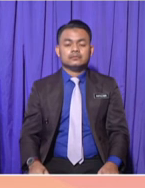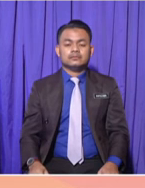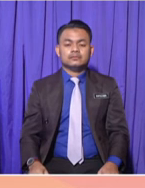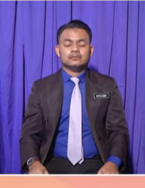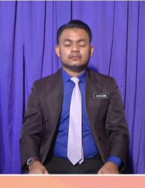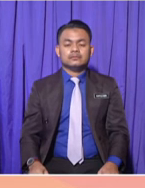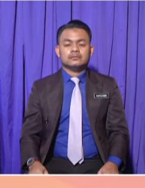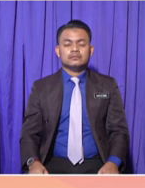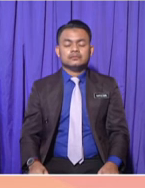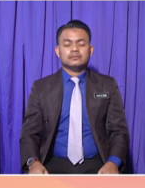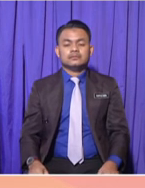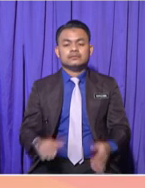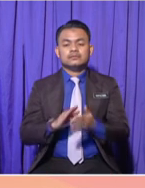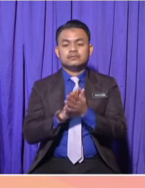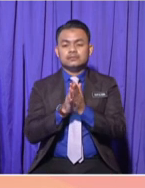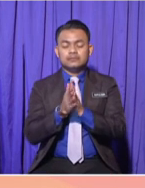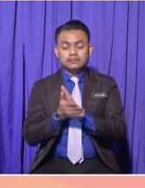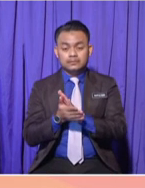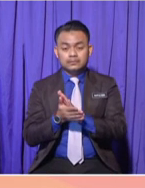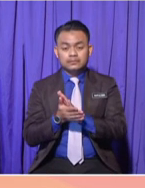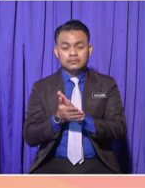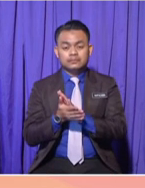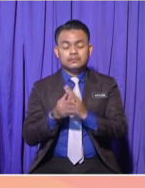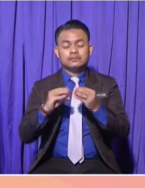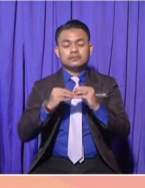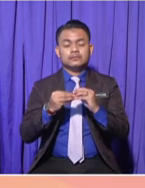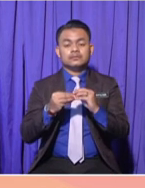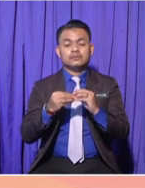Therefore, this number is